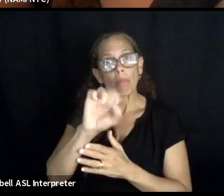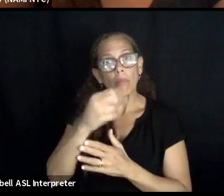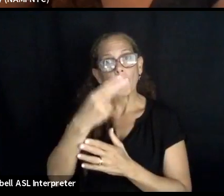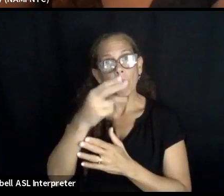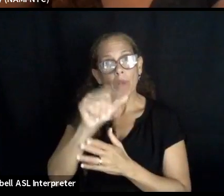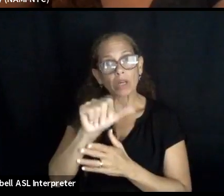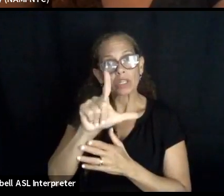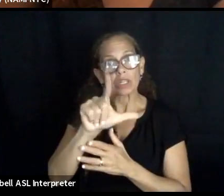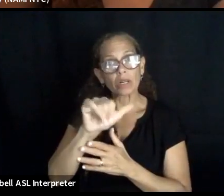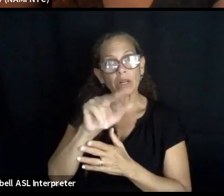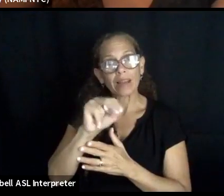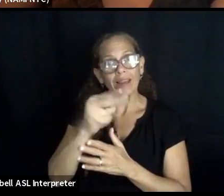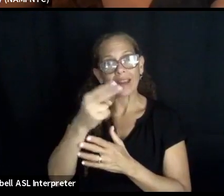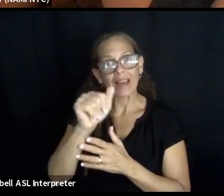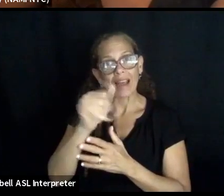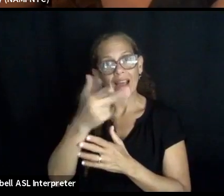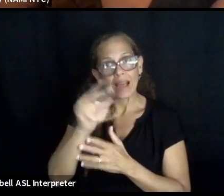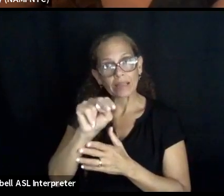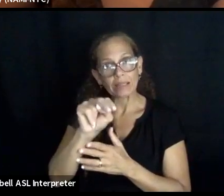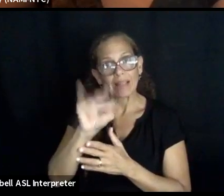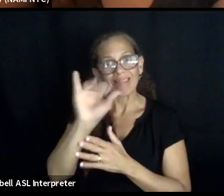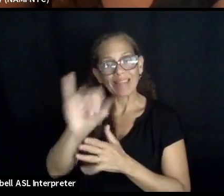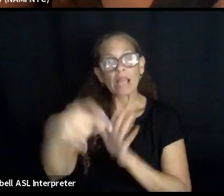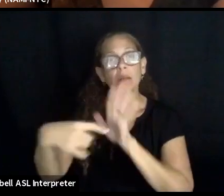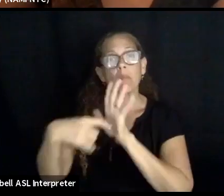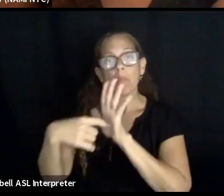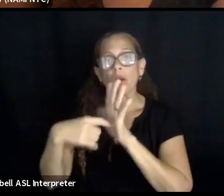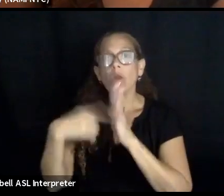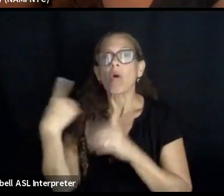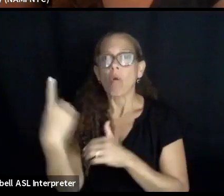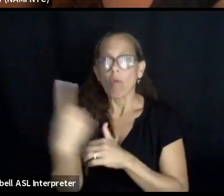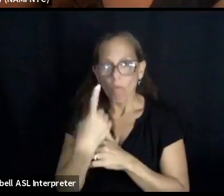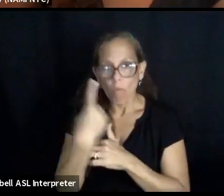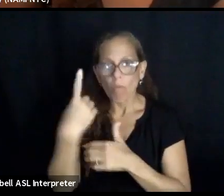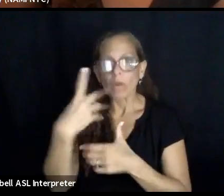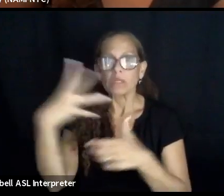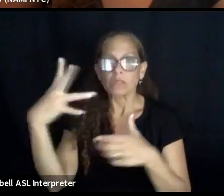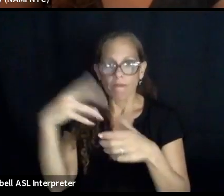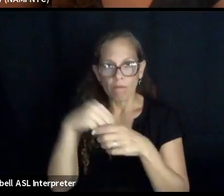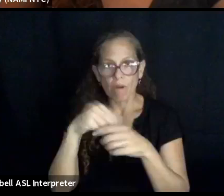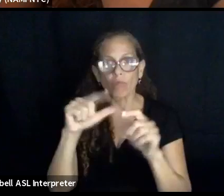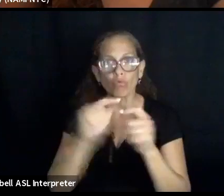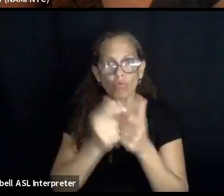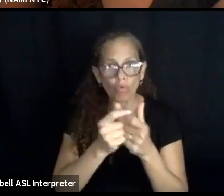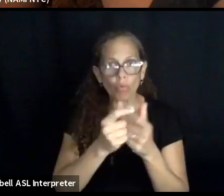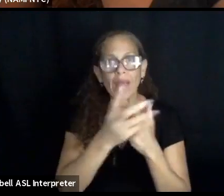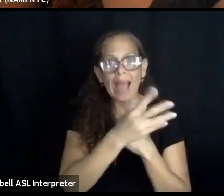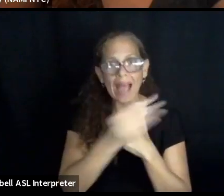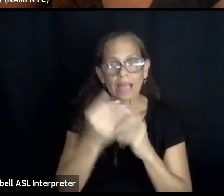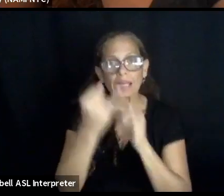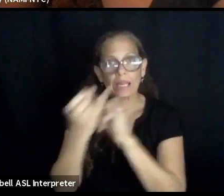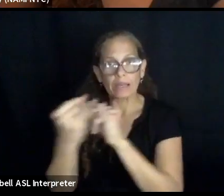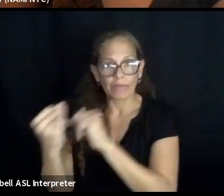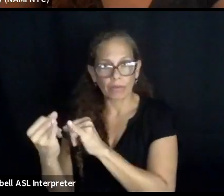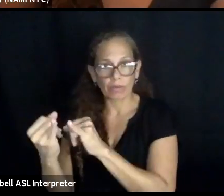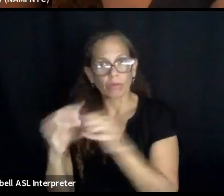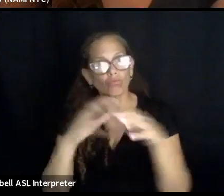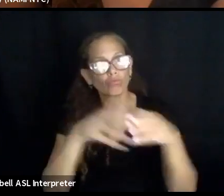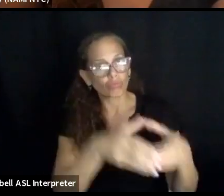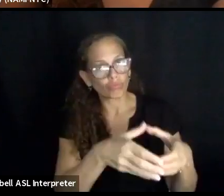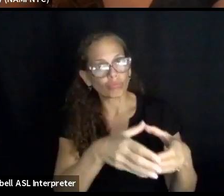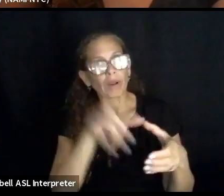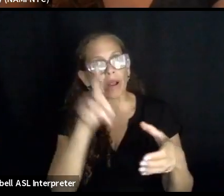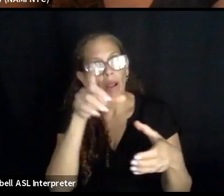that model does always involve group and individual therapy. And